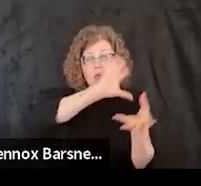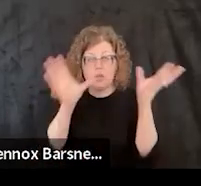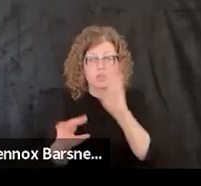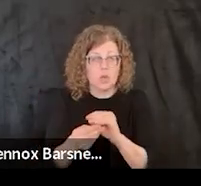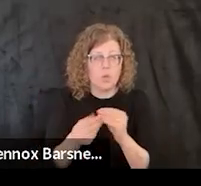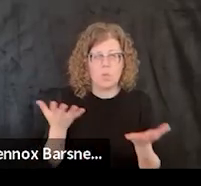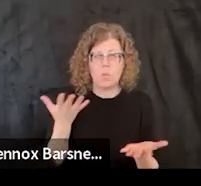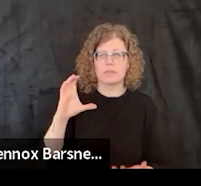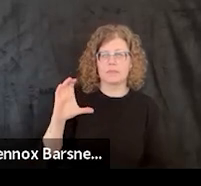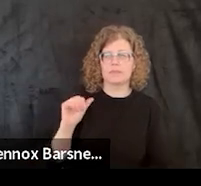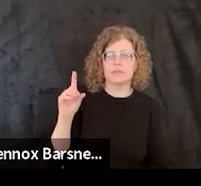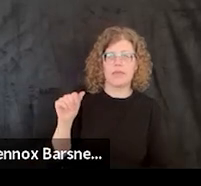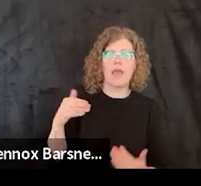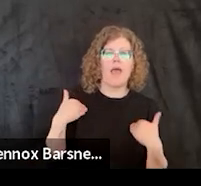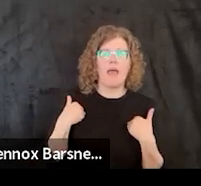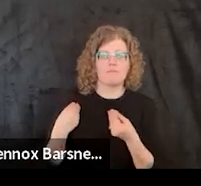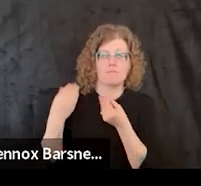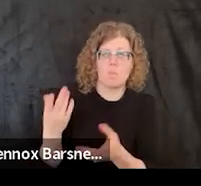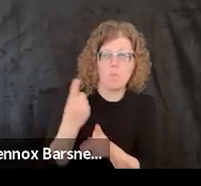is $3.1 million.